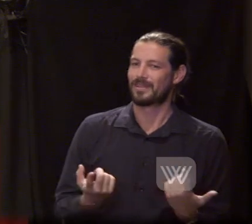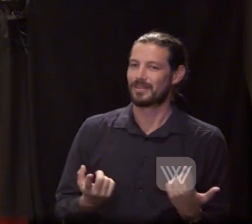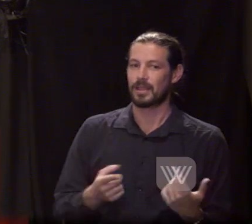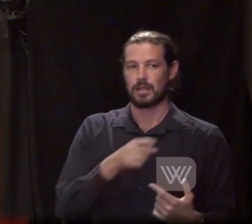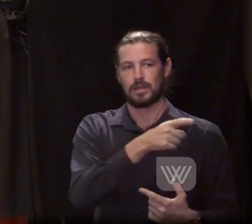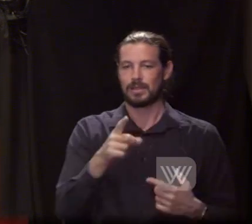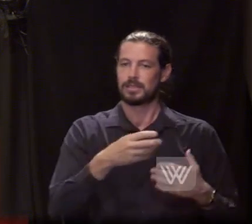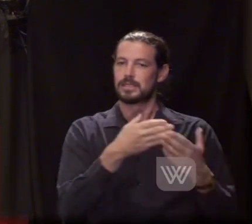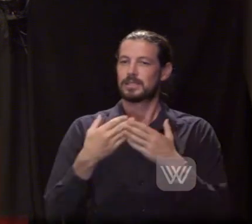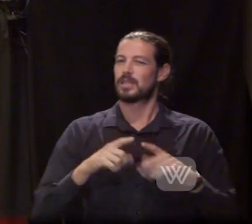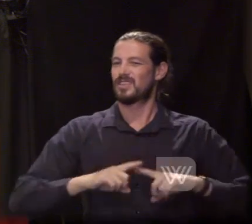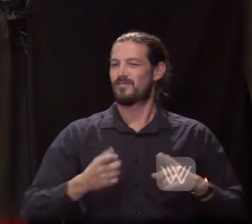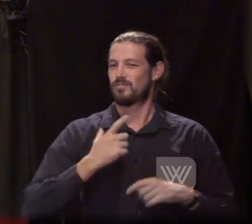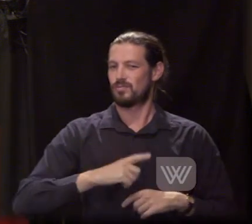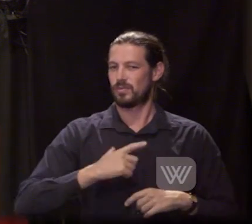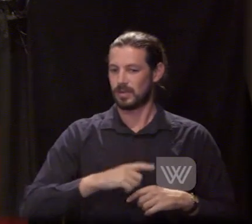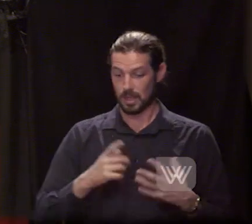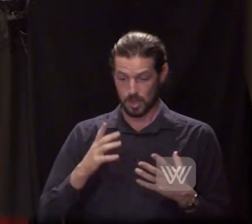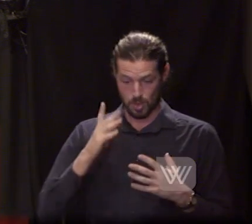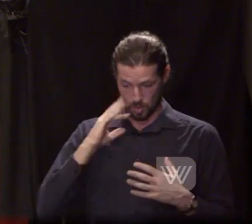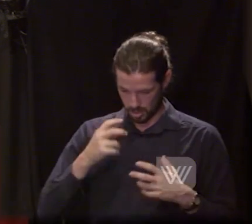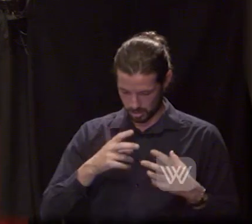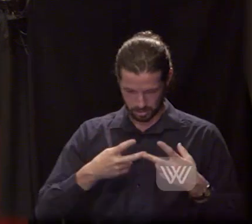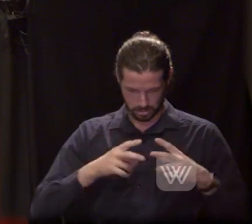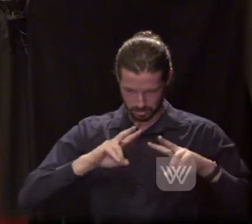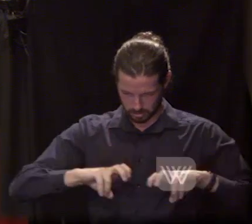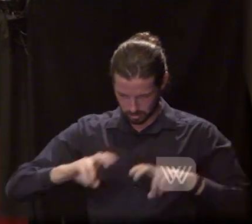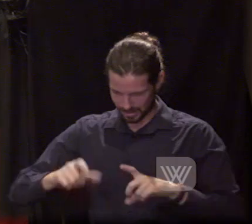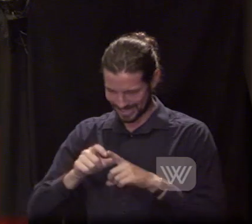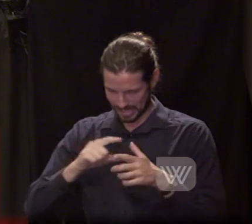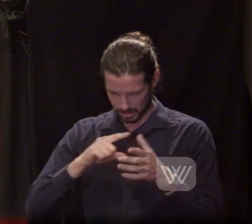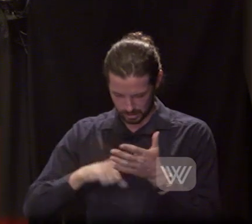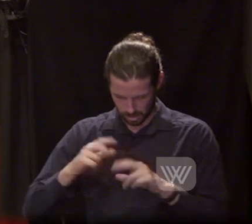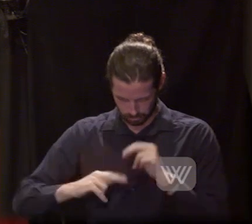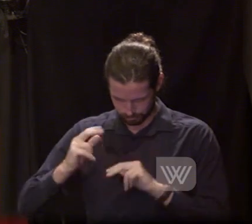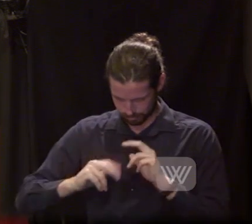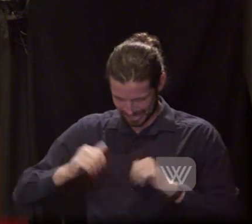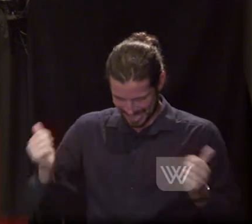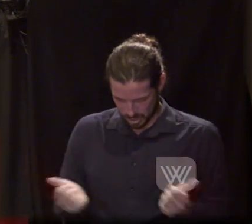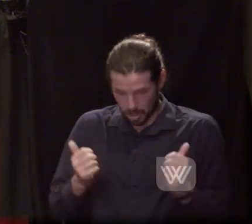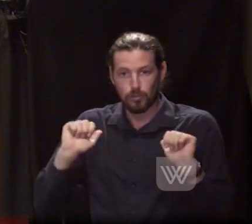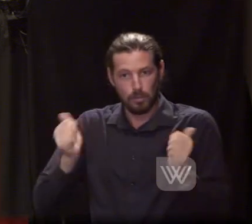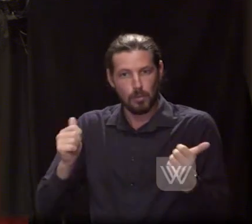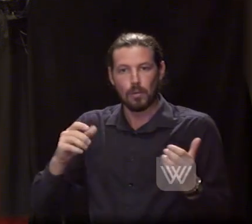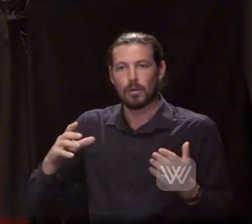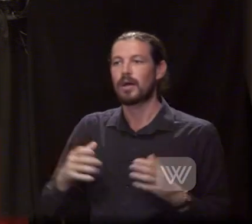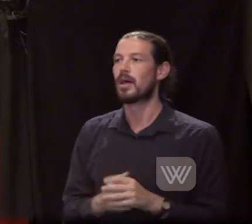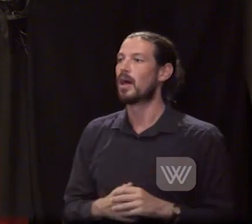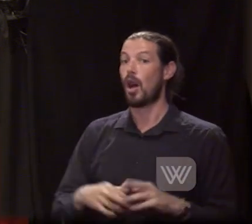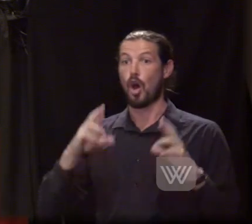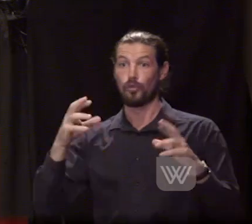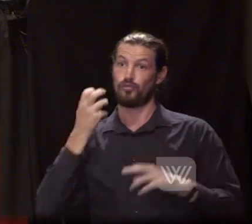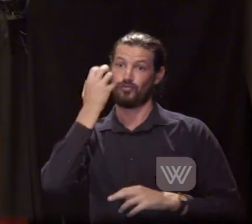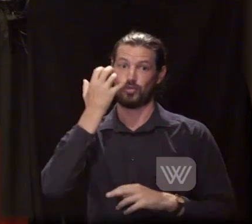different avenues and aspects, and then we're going to get it together. And maybe they will have a proper simulation on Earth. That would be so cool to actually